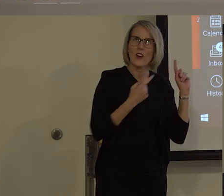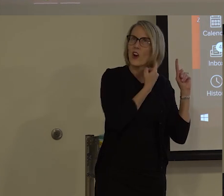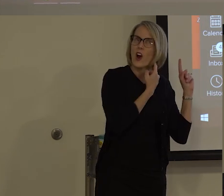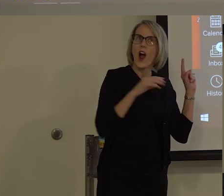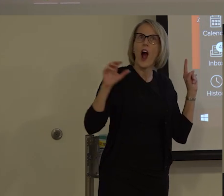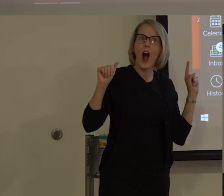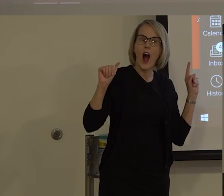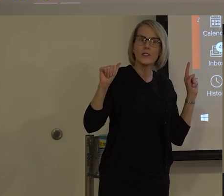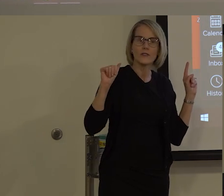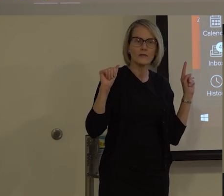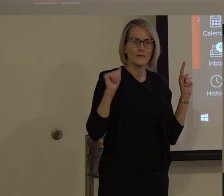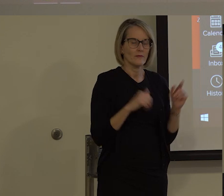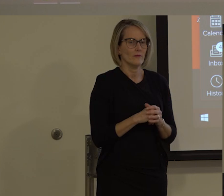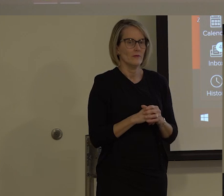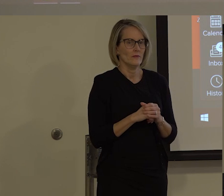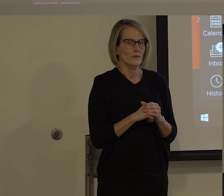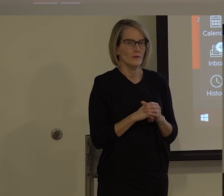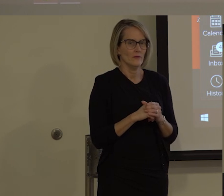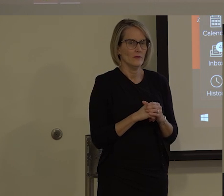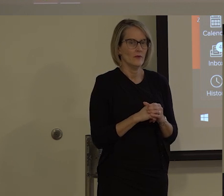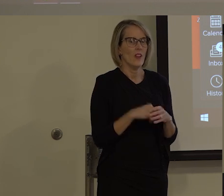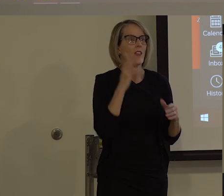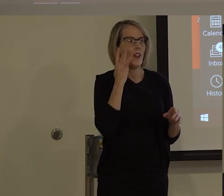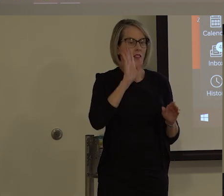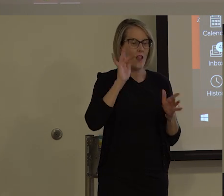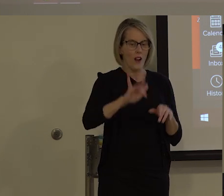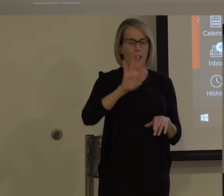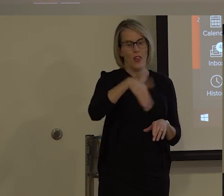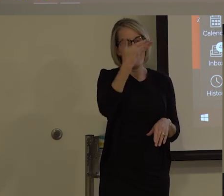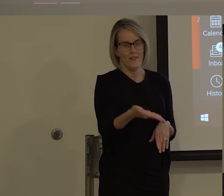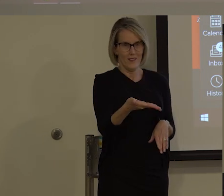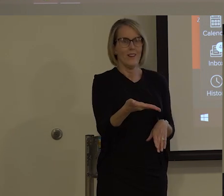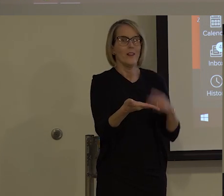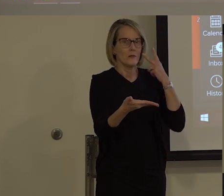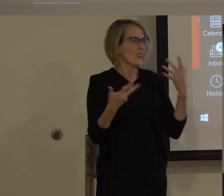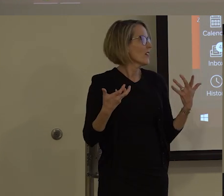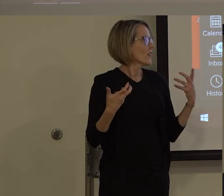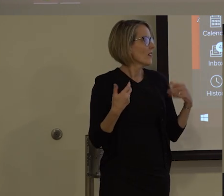hear the letter. Now if they flip this, they will see the letter that it was associated with.